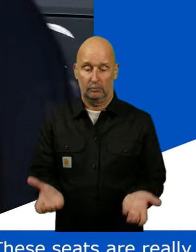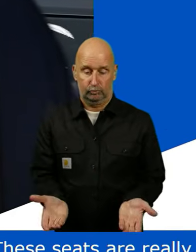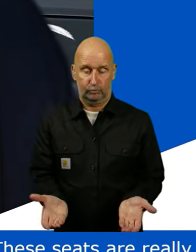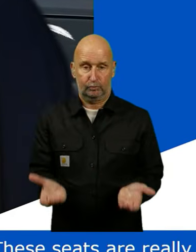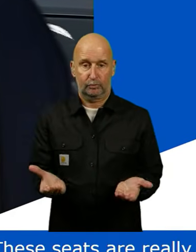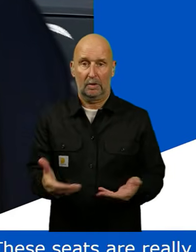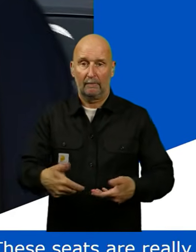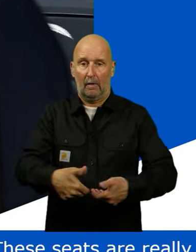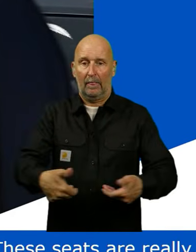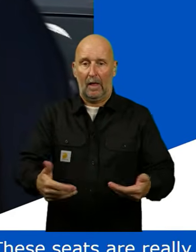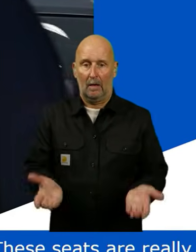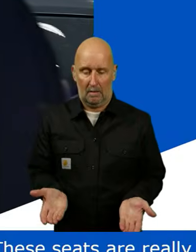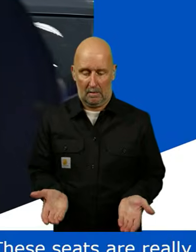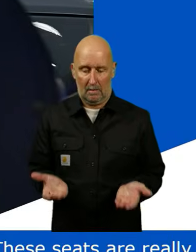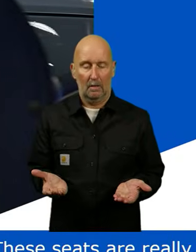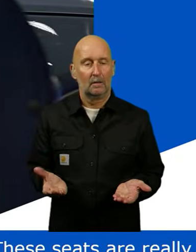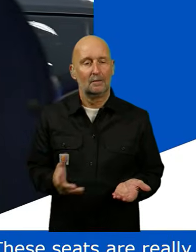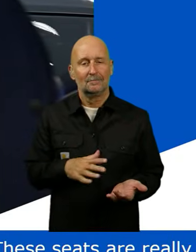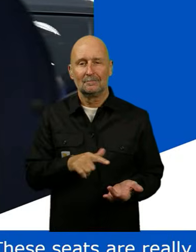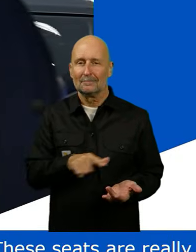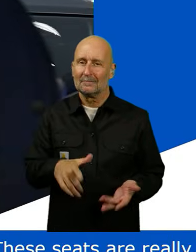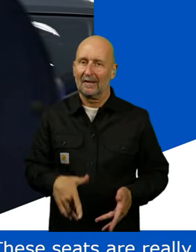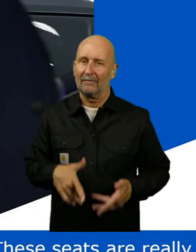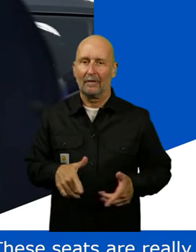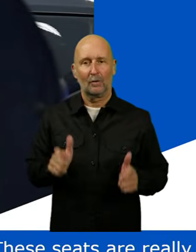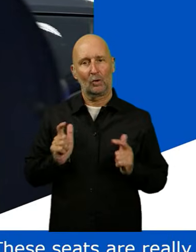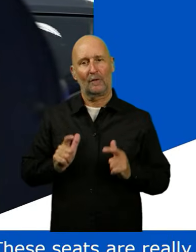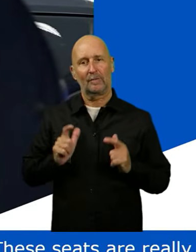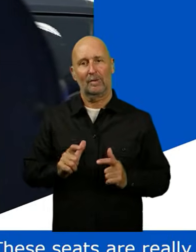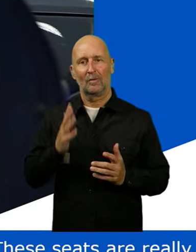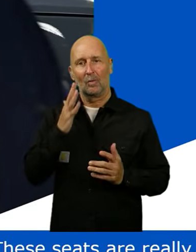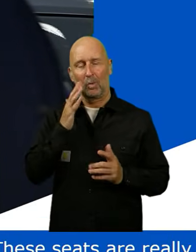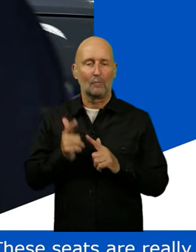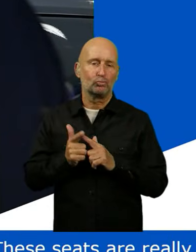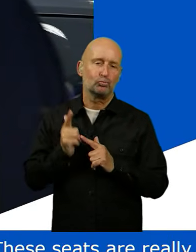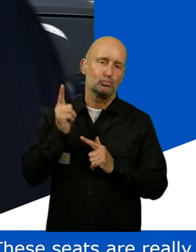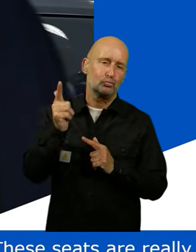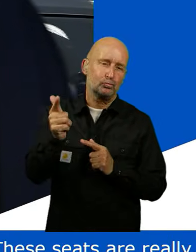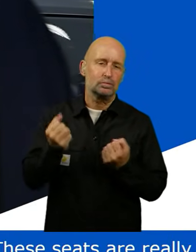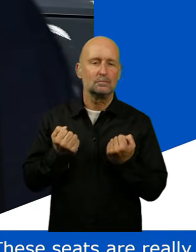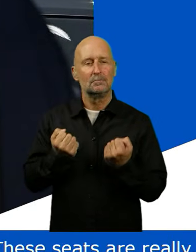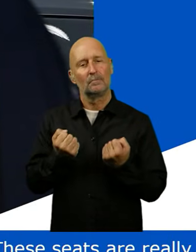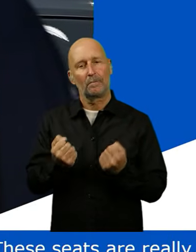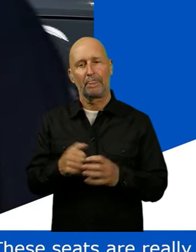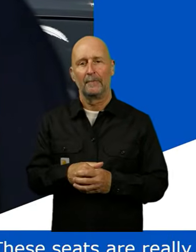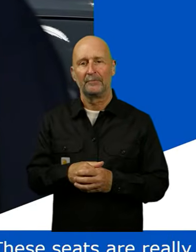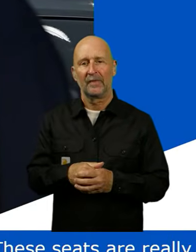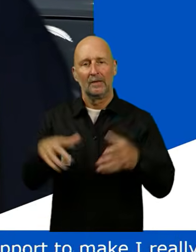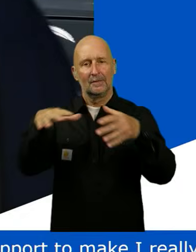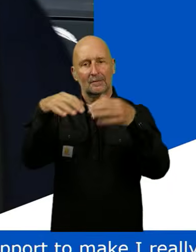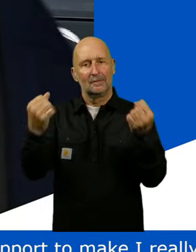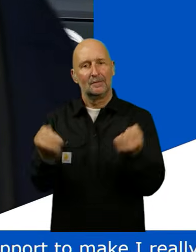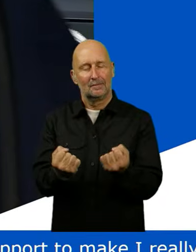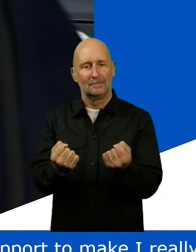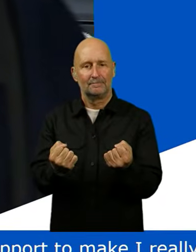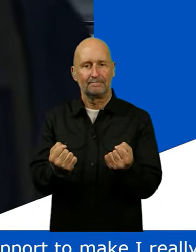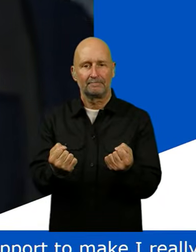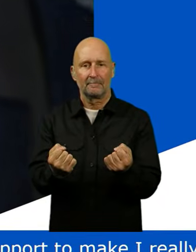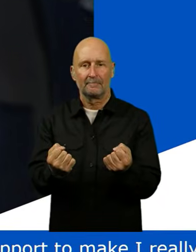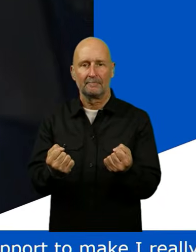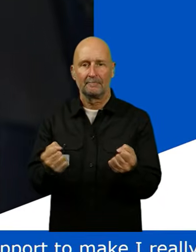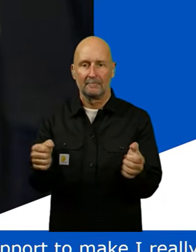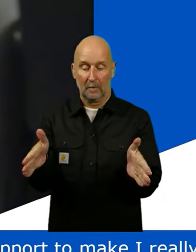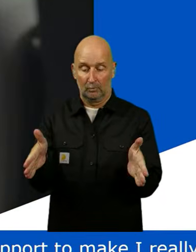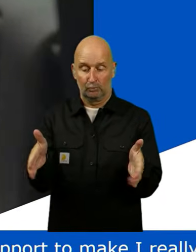here to give underleg support to make it really comfortable for long journeys. There's lots of steering wheel adjustment too. We've got